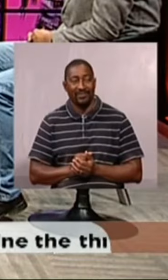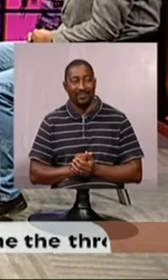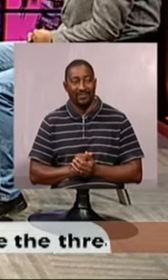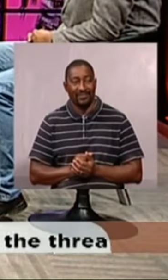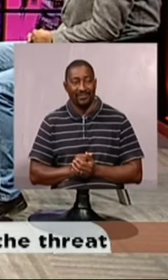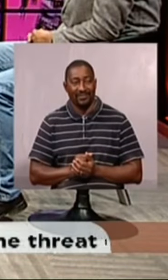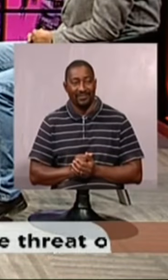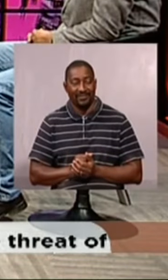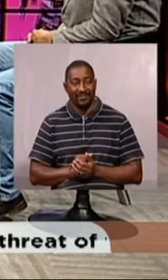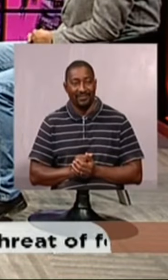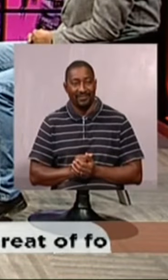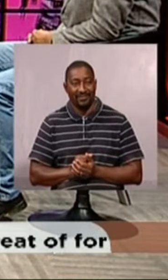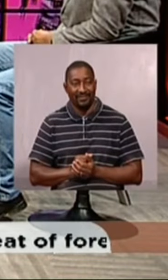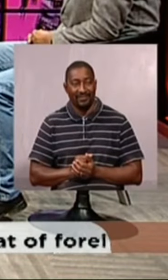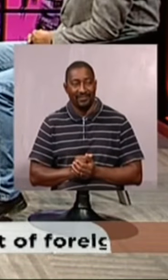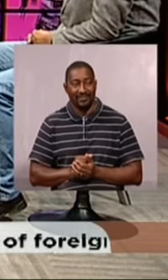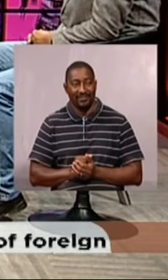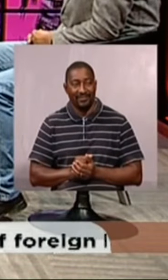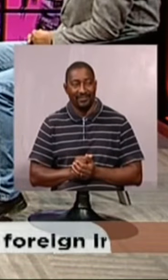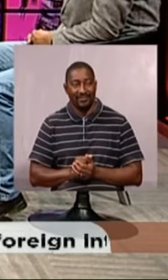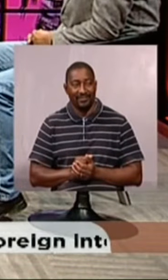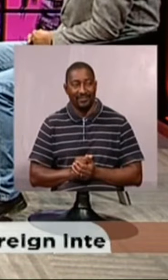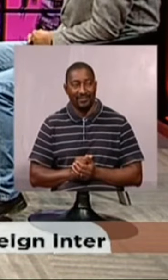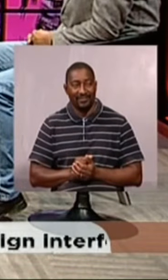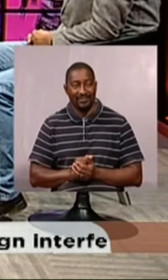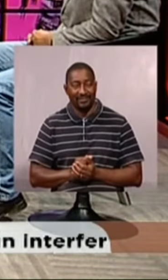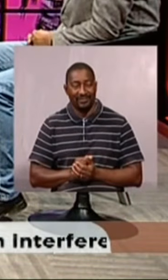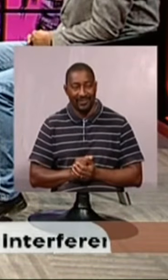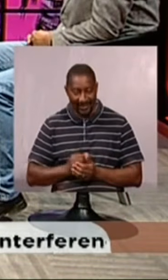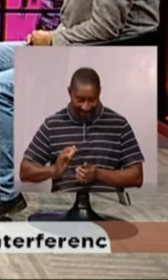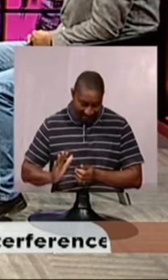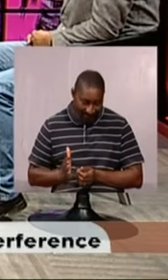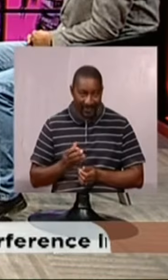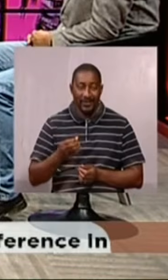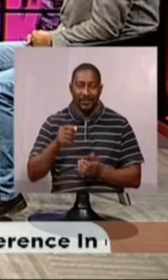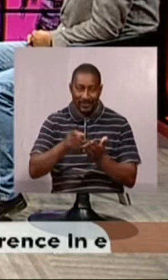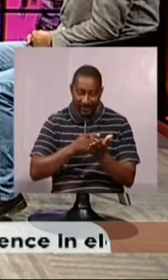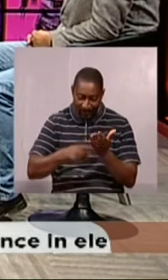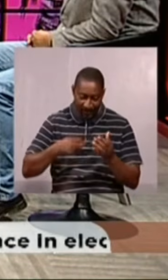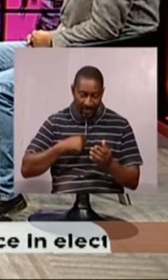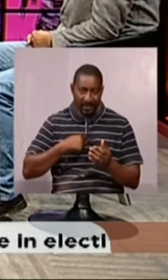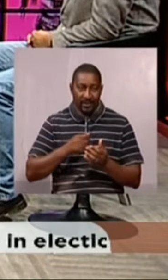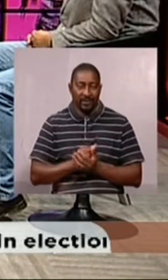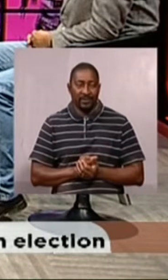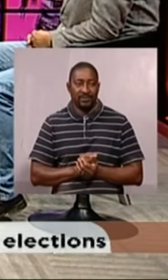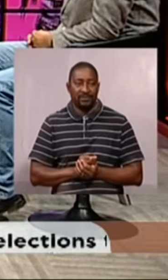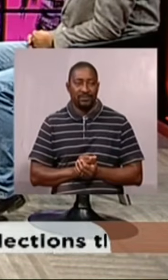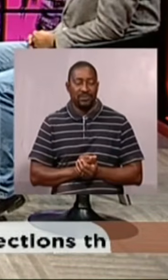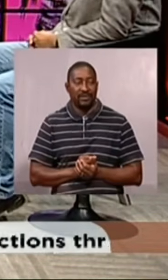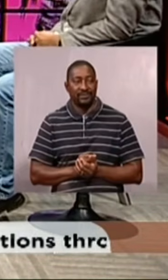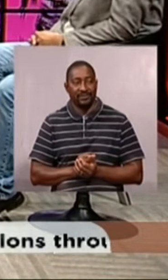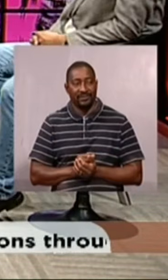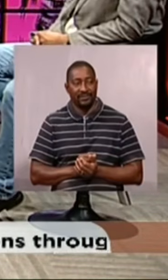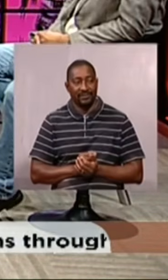On my side, that I want them to give me a vote. How do I determine it? So I'm using social media platforms.